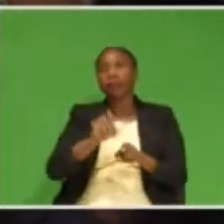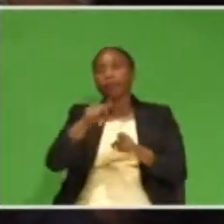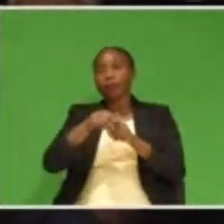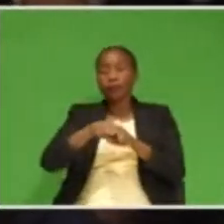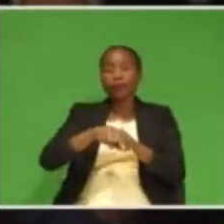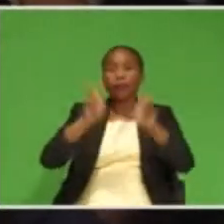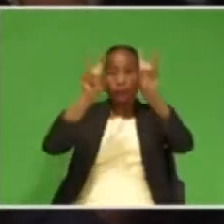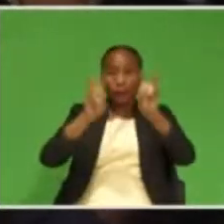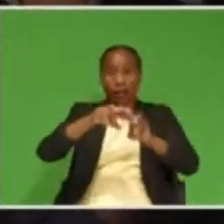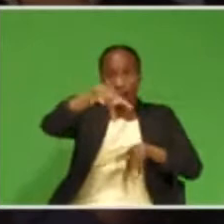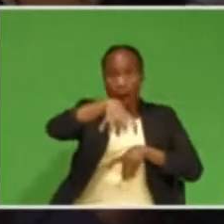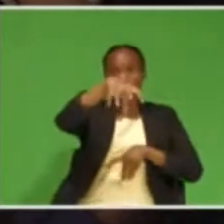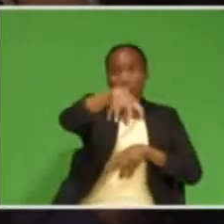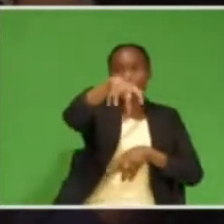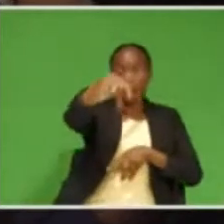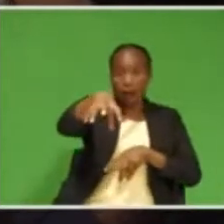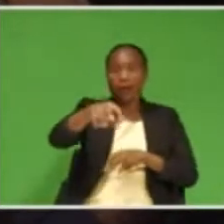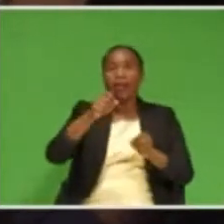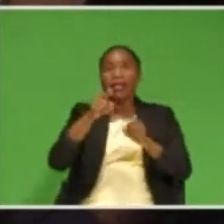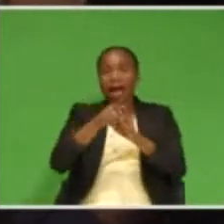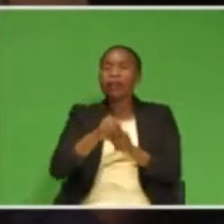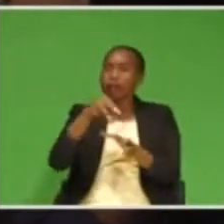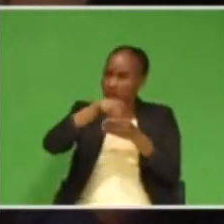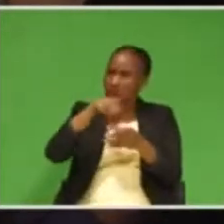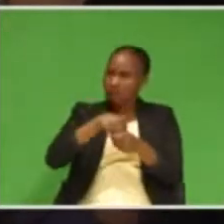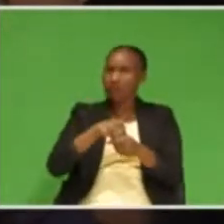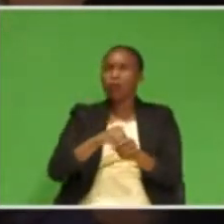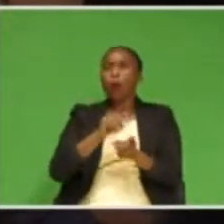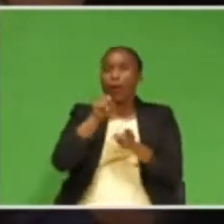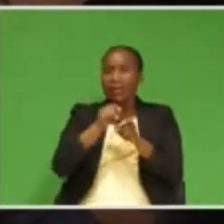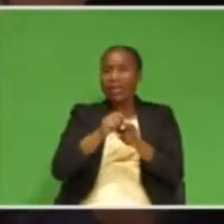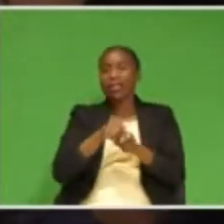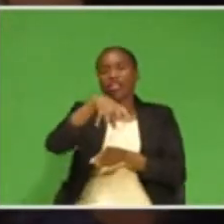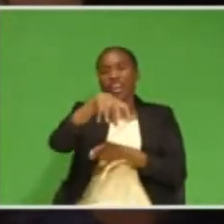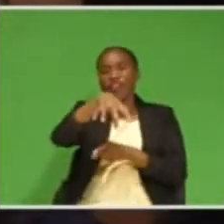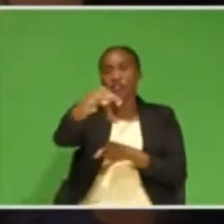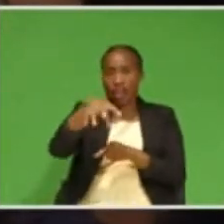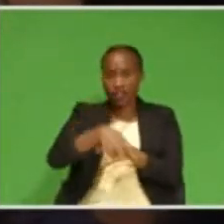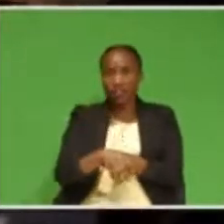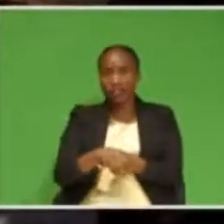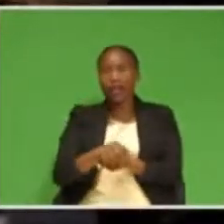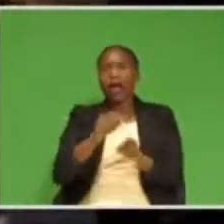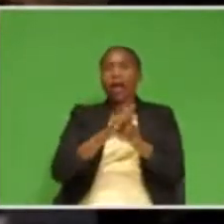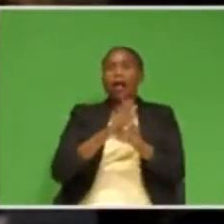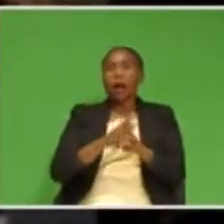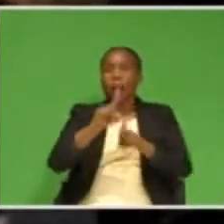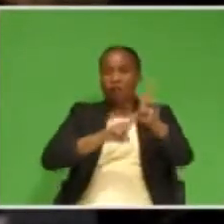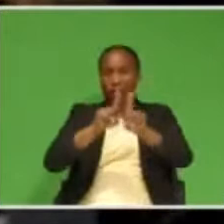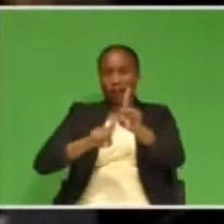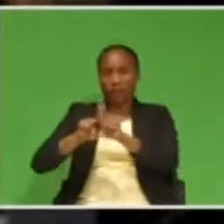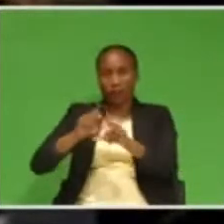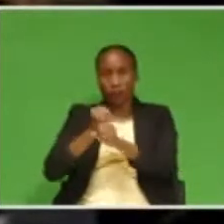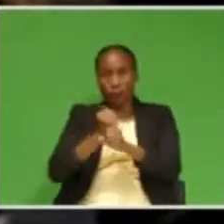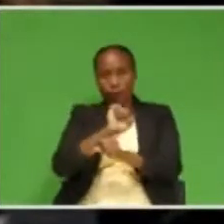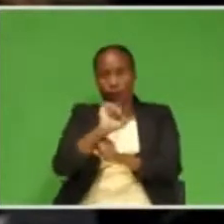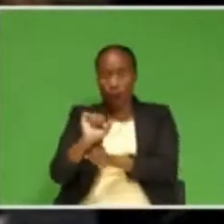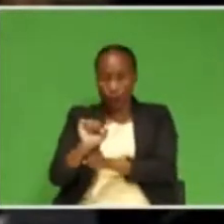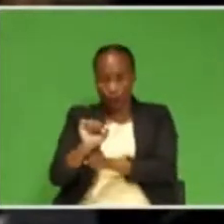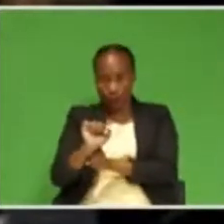poor performance of a number of these stations. An intelligence-driven operation